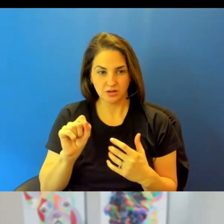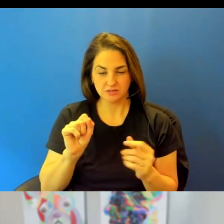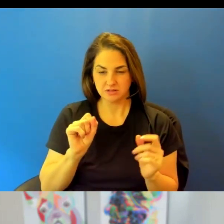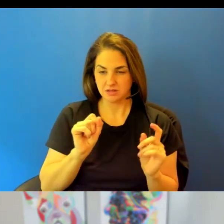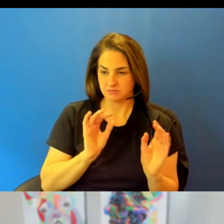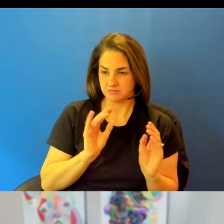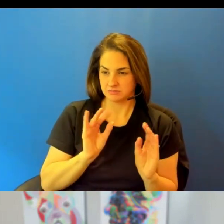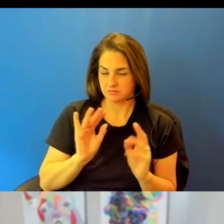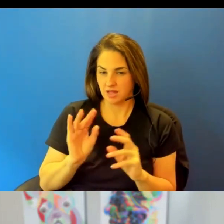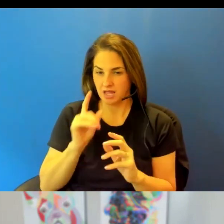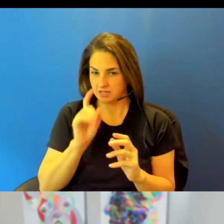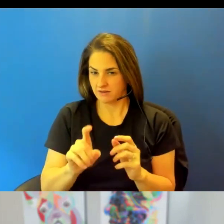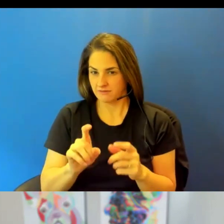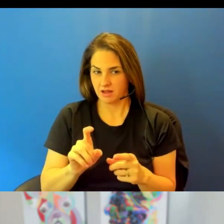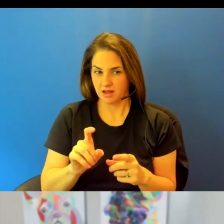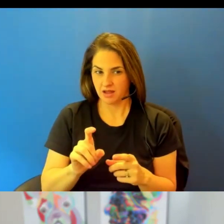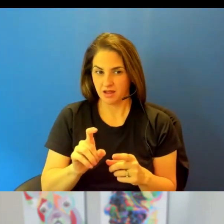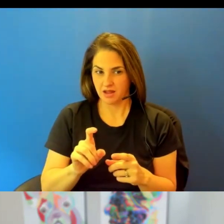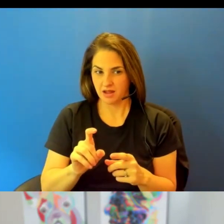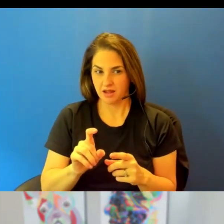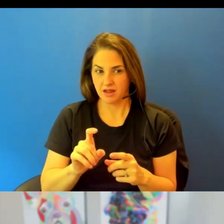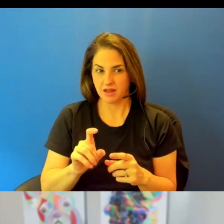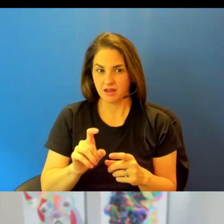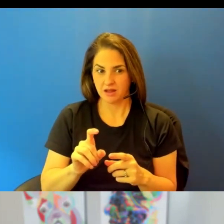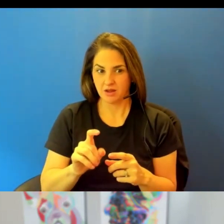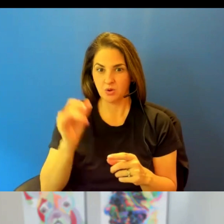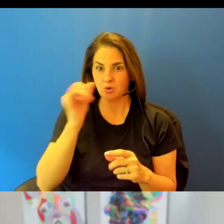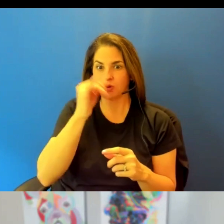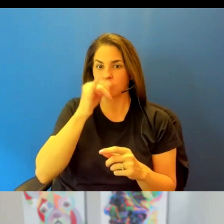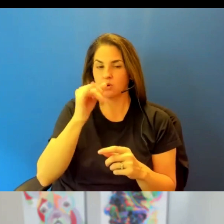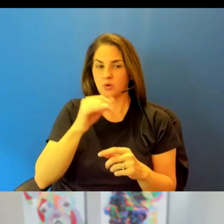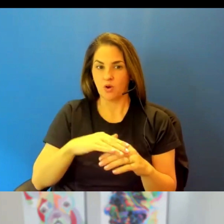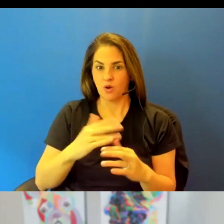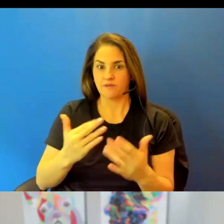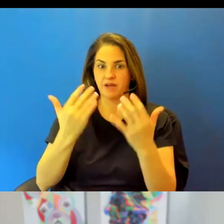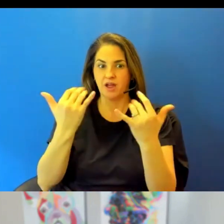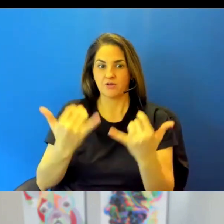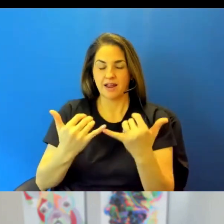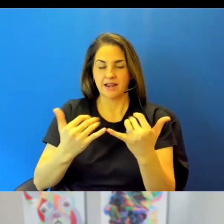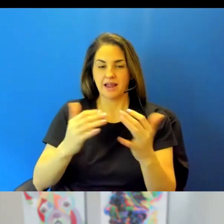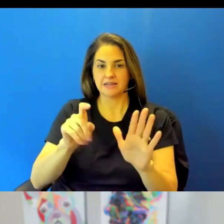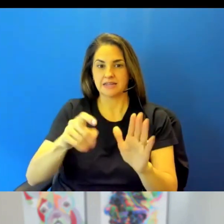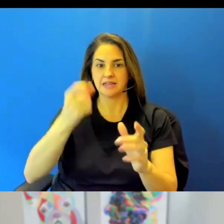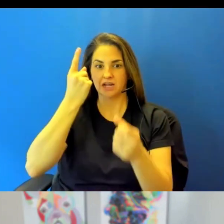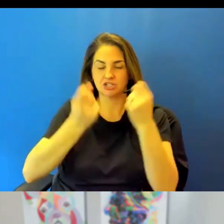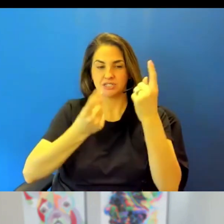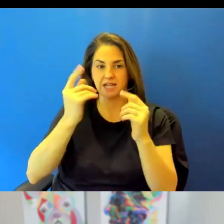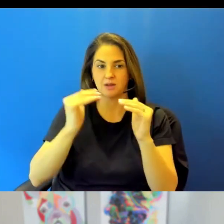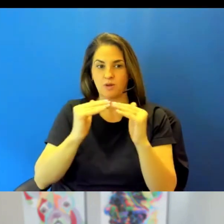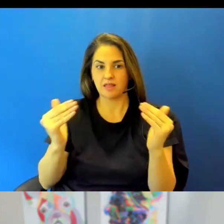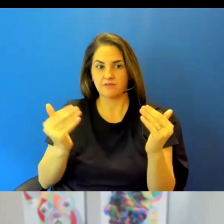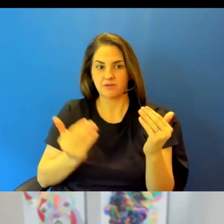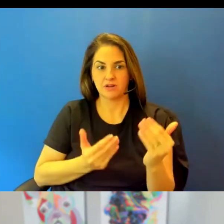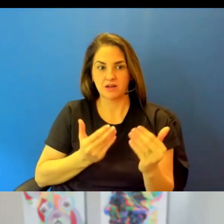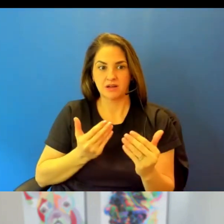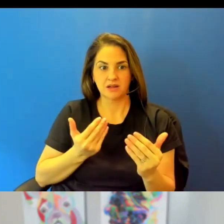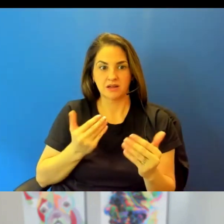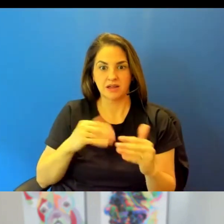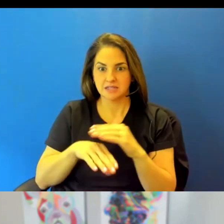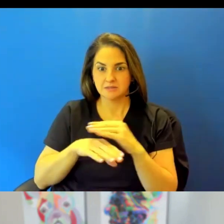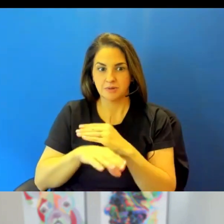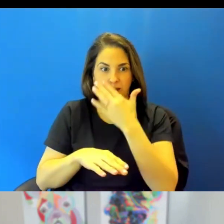identify the ones that we are on fire right now, that we really need to understand the level of accessibility and usability of